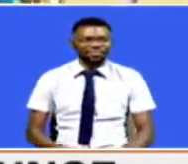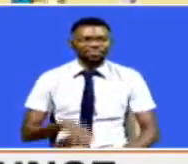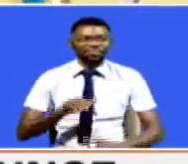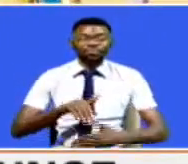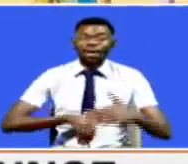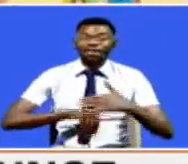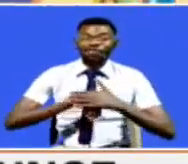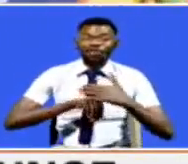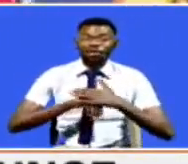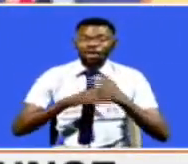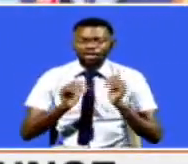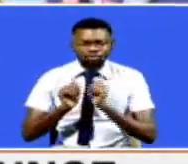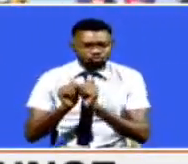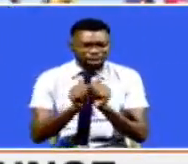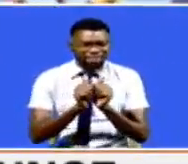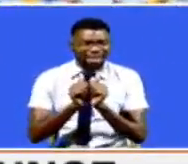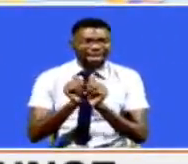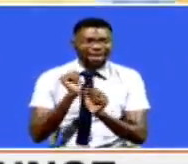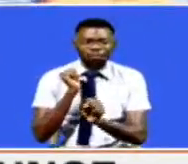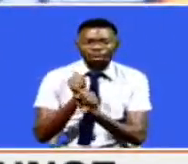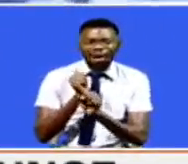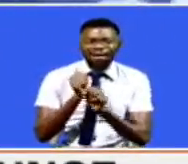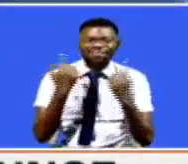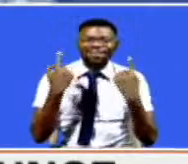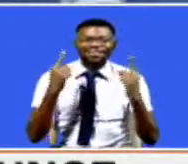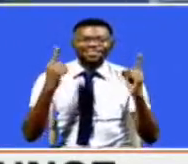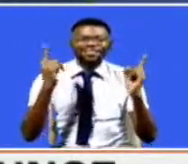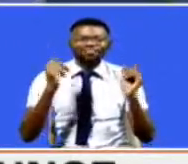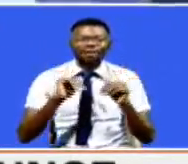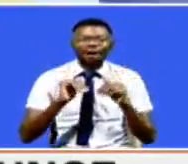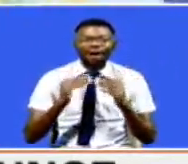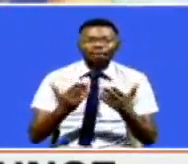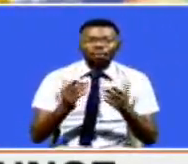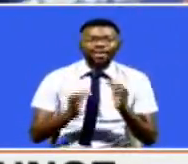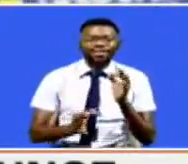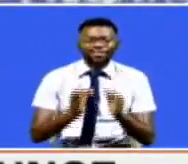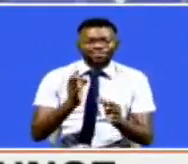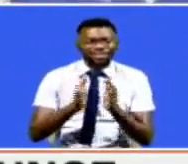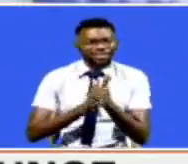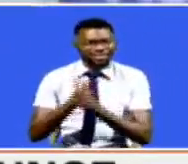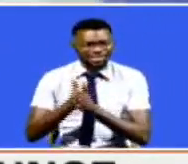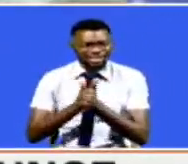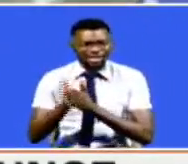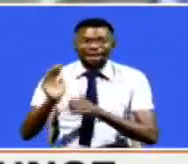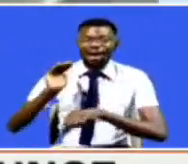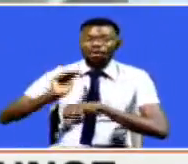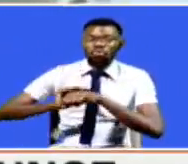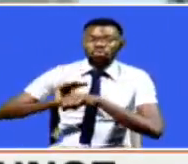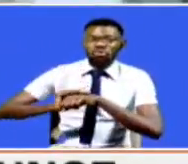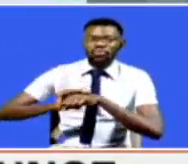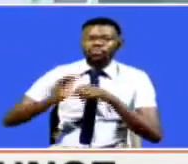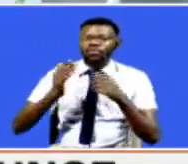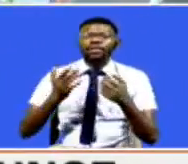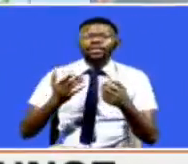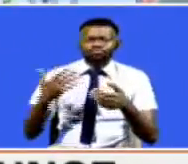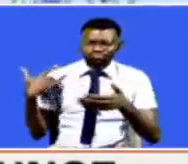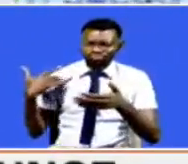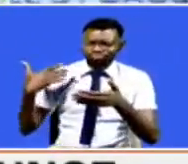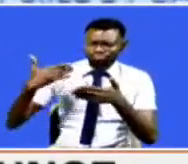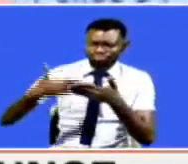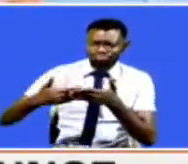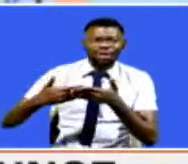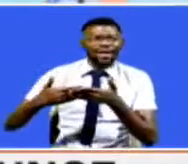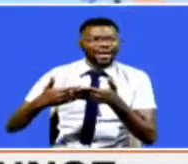effort, but that collective effort can only succeed if there's proper motivation. We have successively